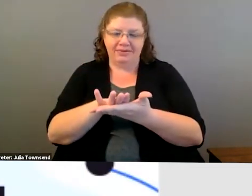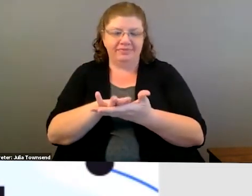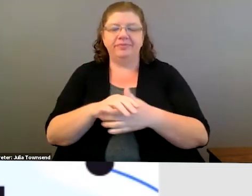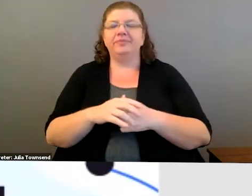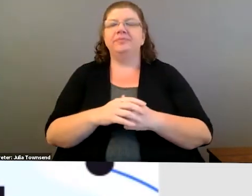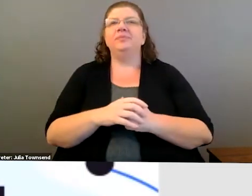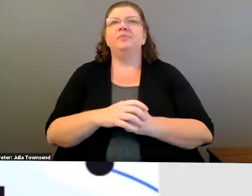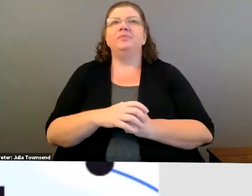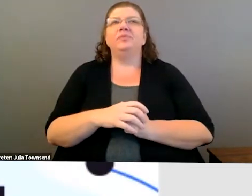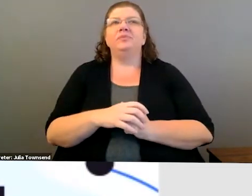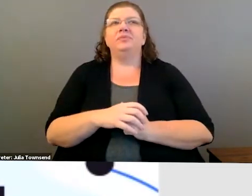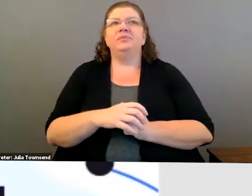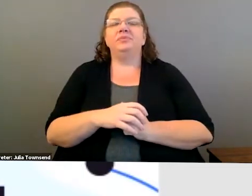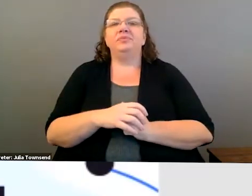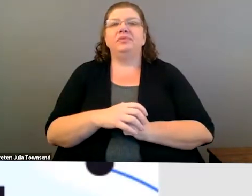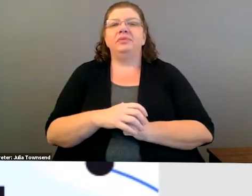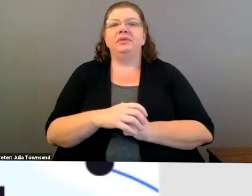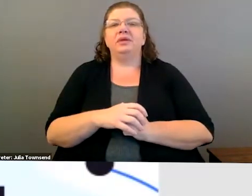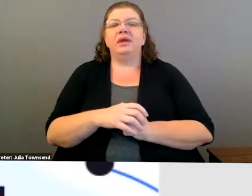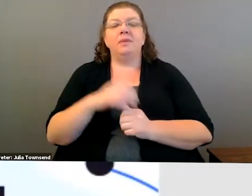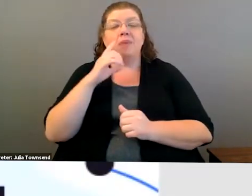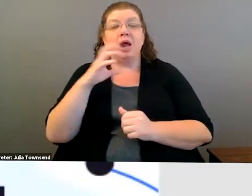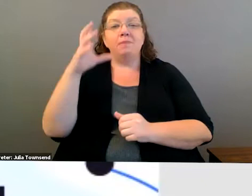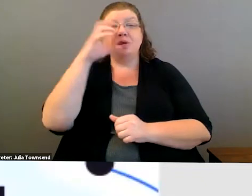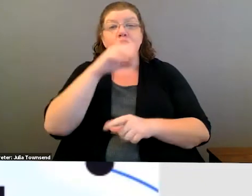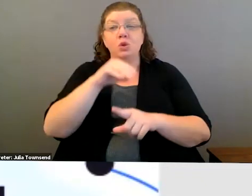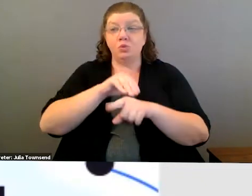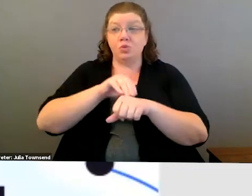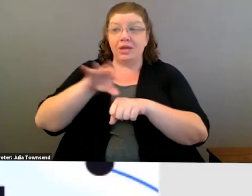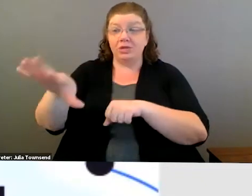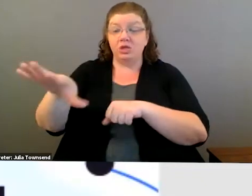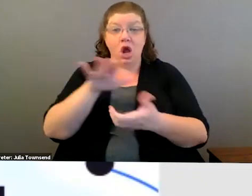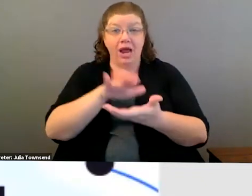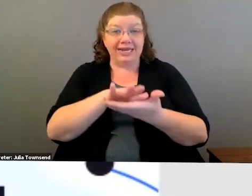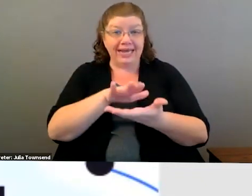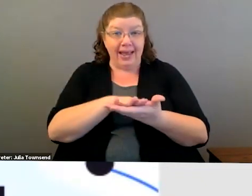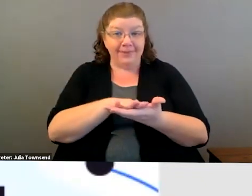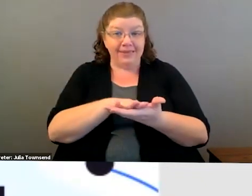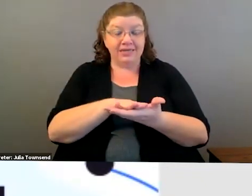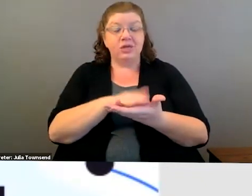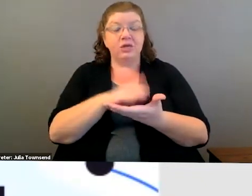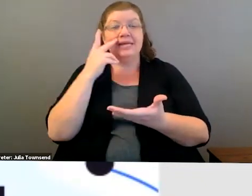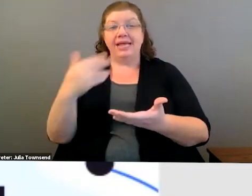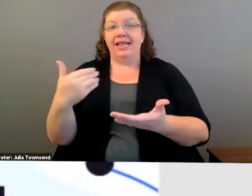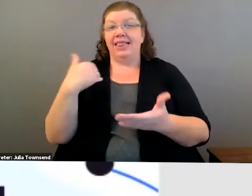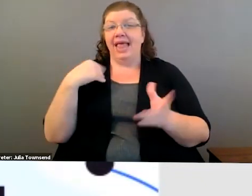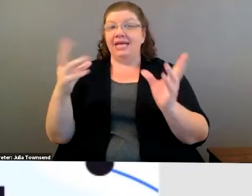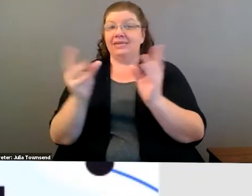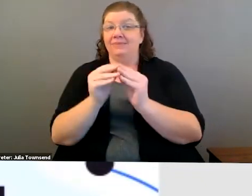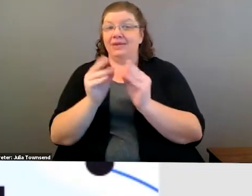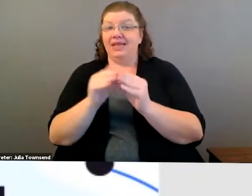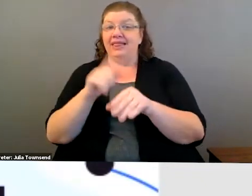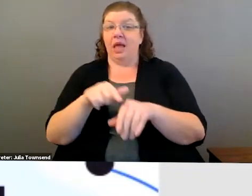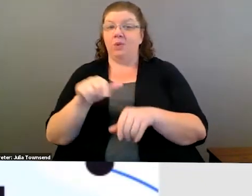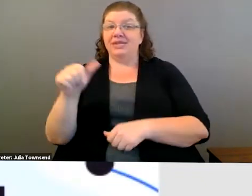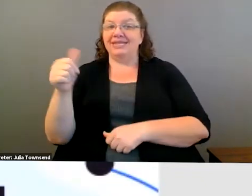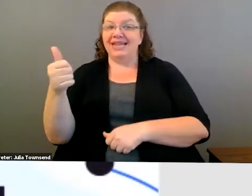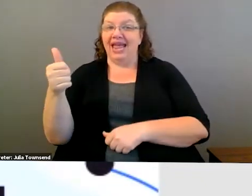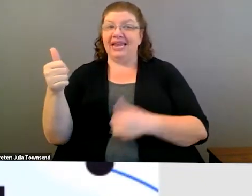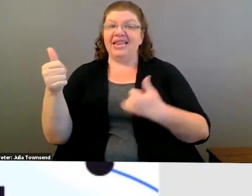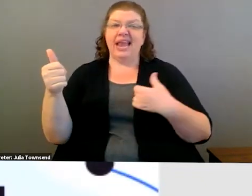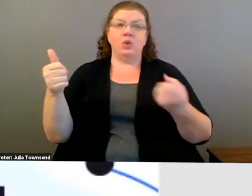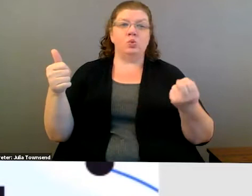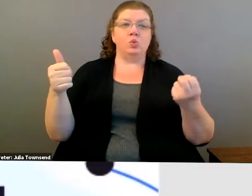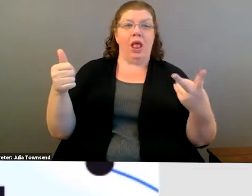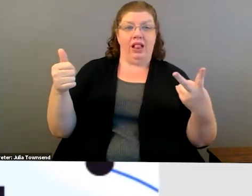terms of presumed transmissions on campus, you'll see that last meeting that was at 10, it is now at